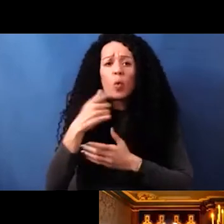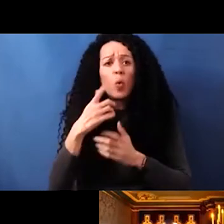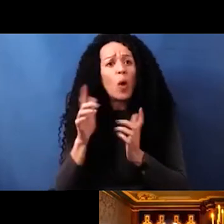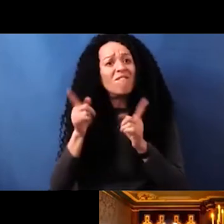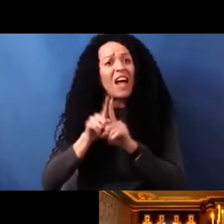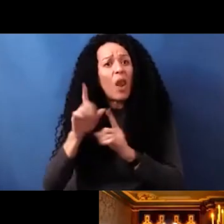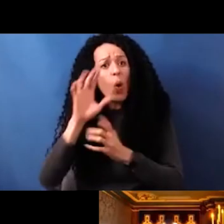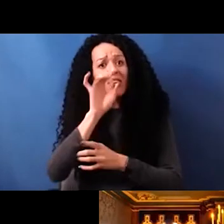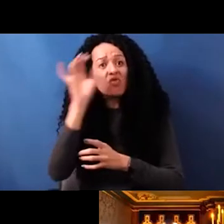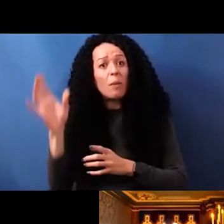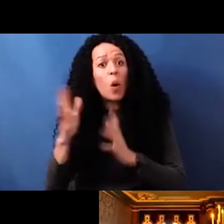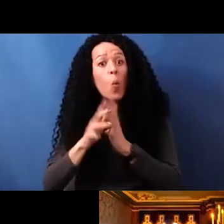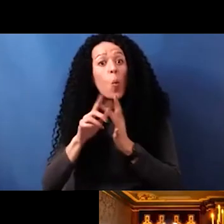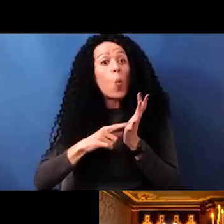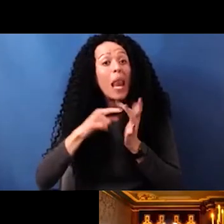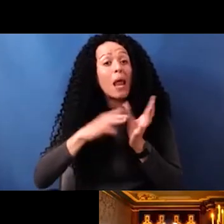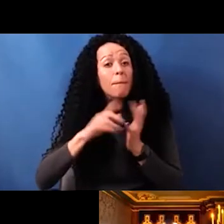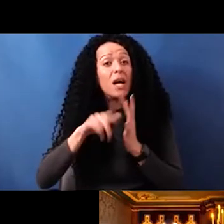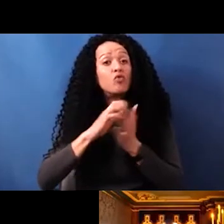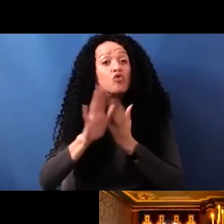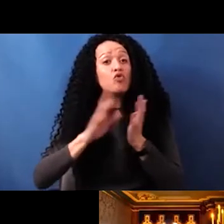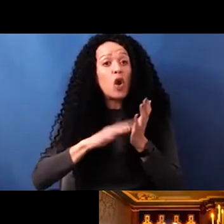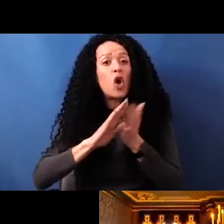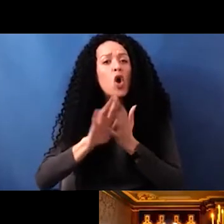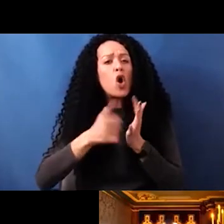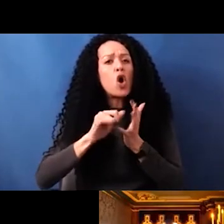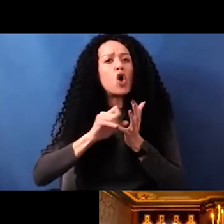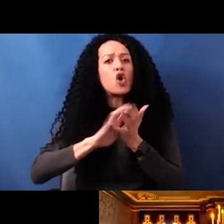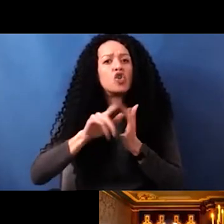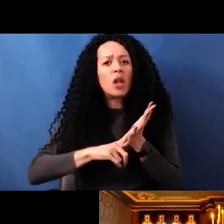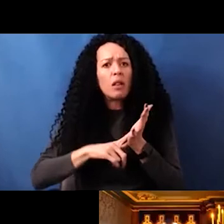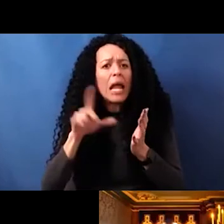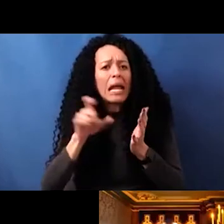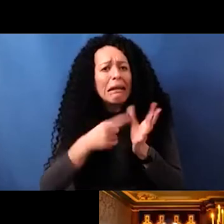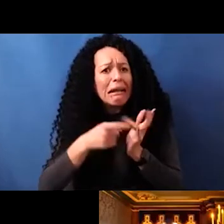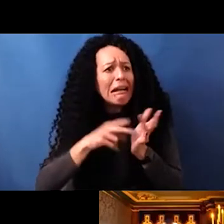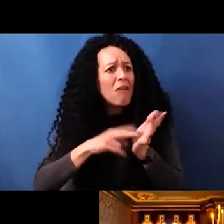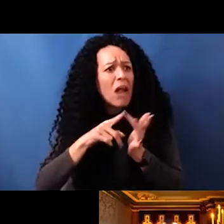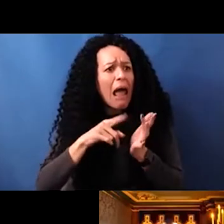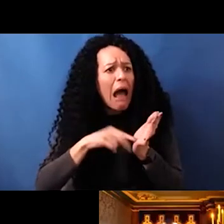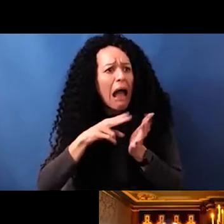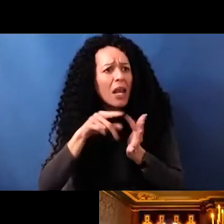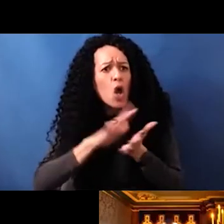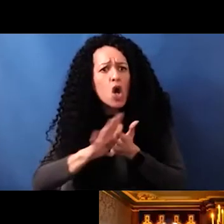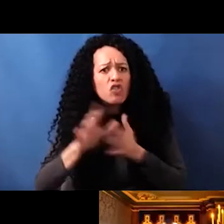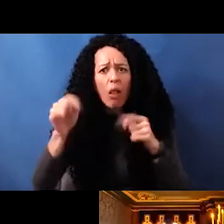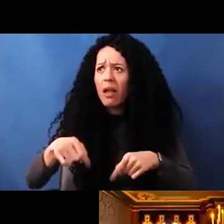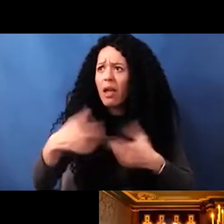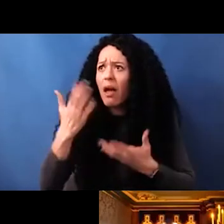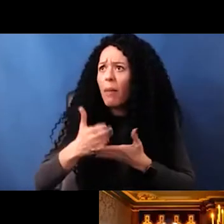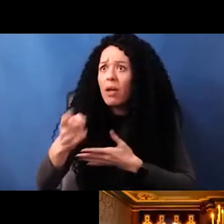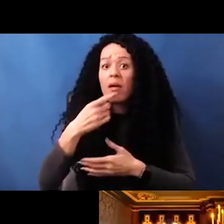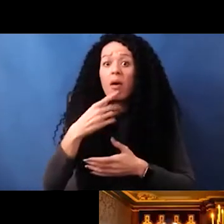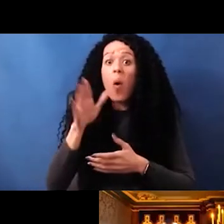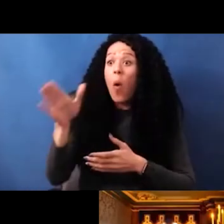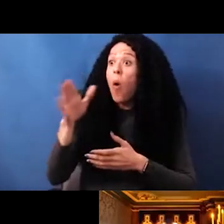astronomers William and John Herschel. Isn't Caroline Herschel here? Ah, and Mr. Turner and